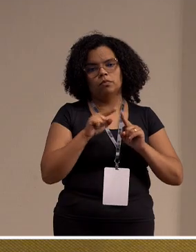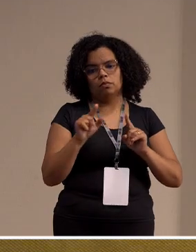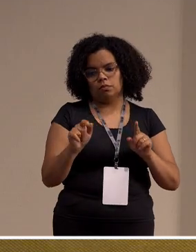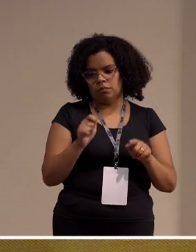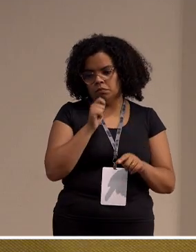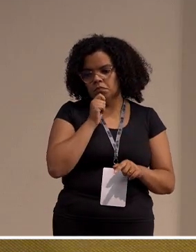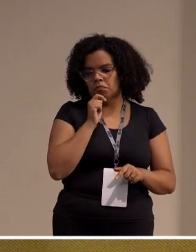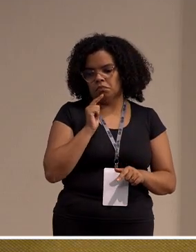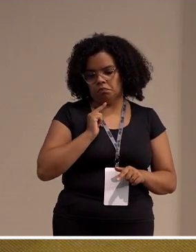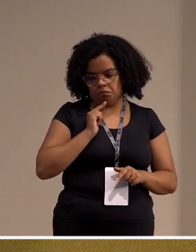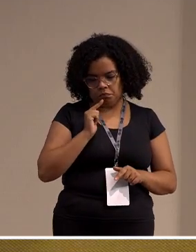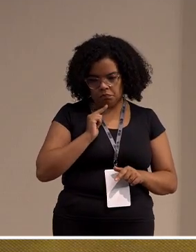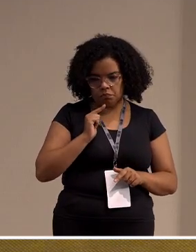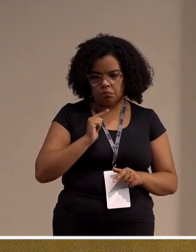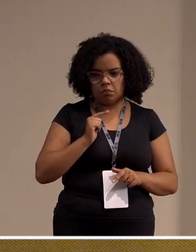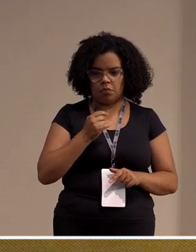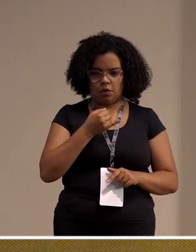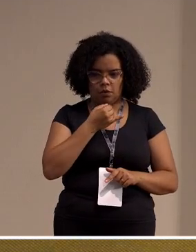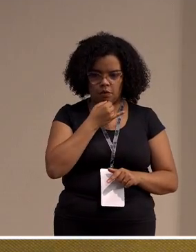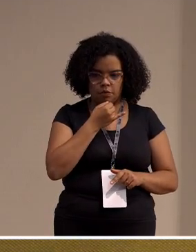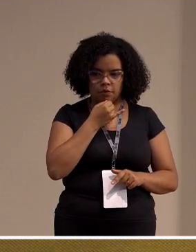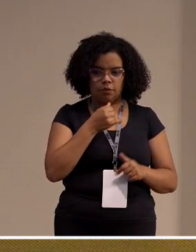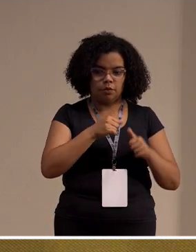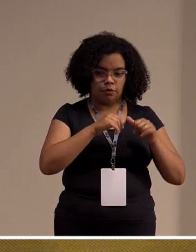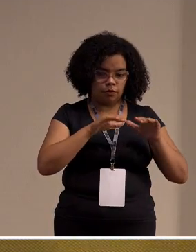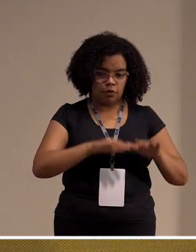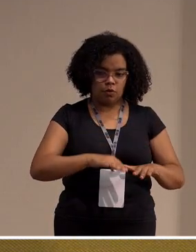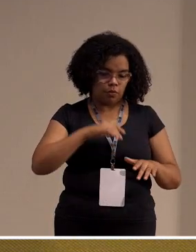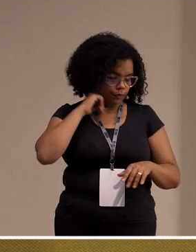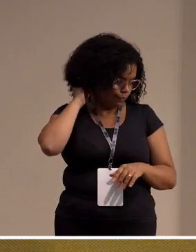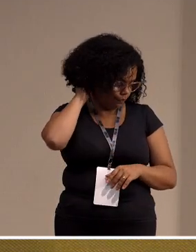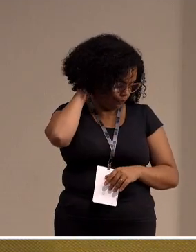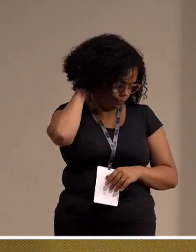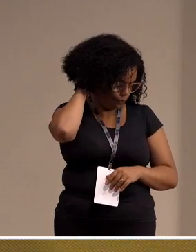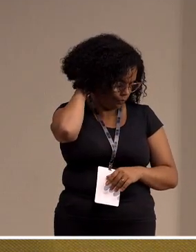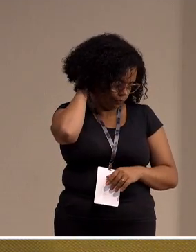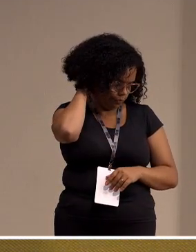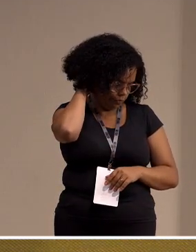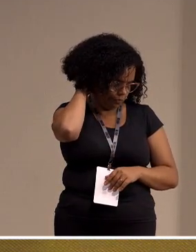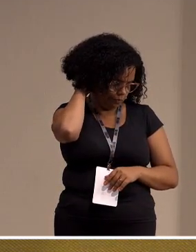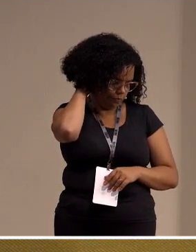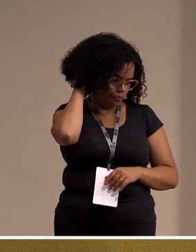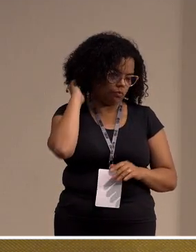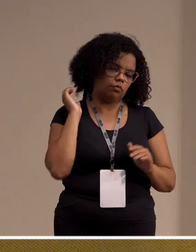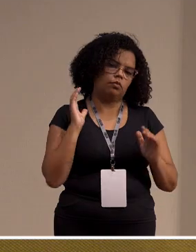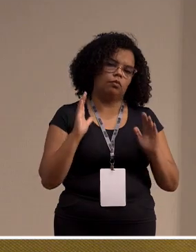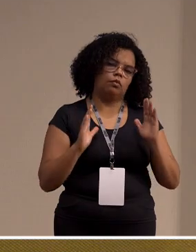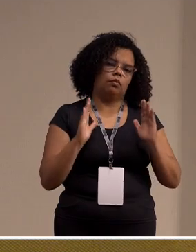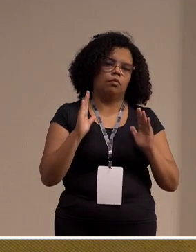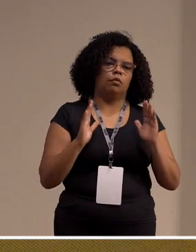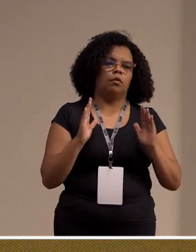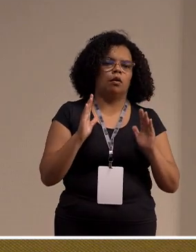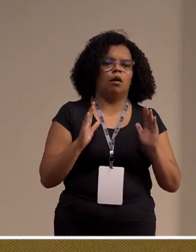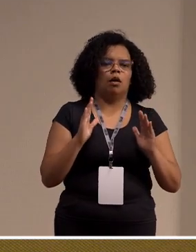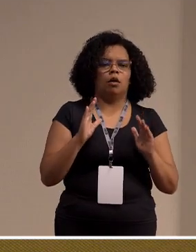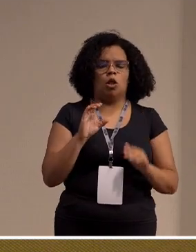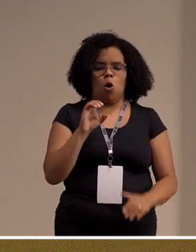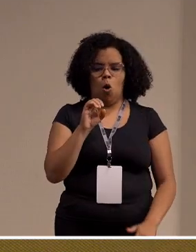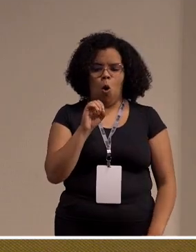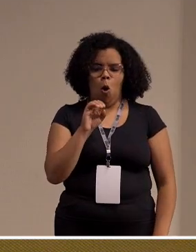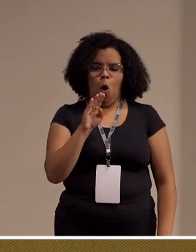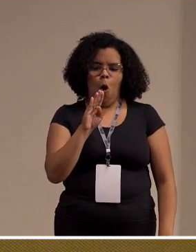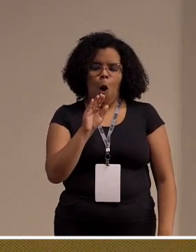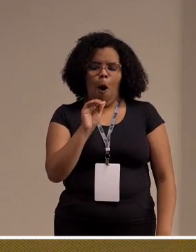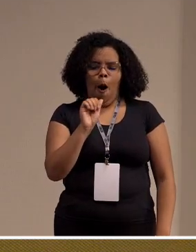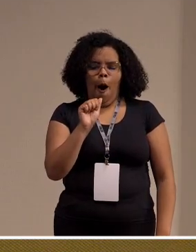went underground during the 8 years of the Obama presidency. It became impolite to say racist